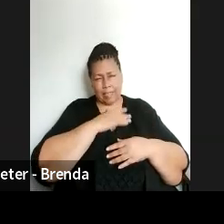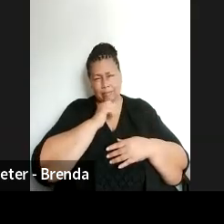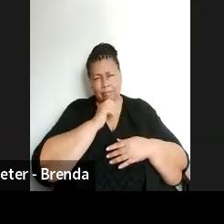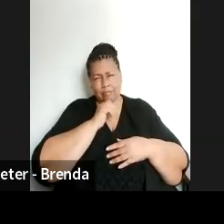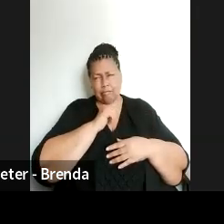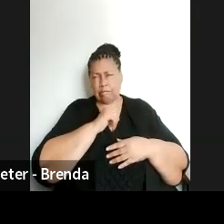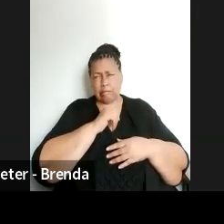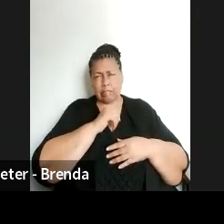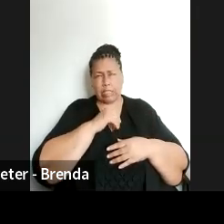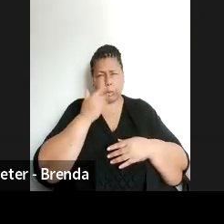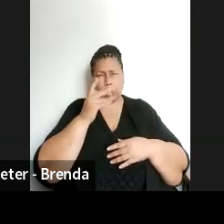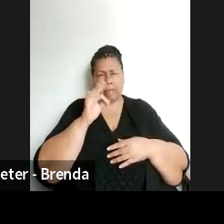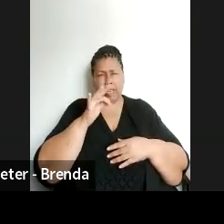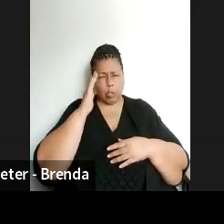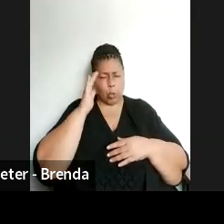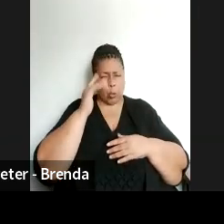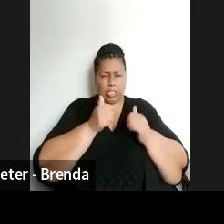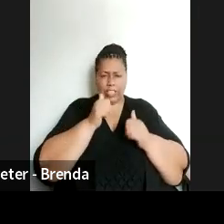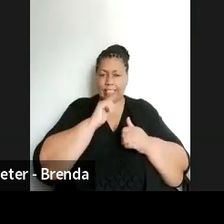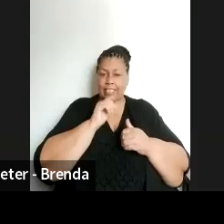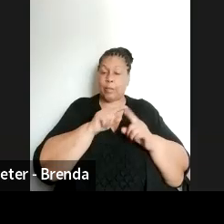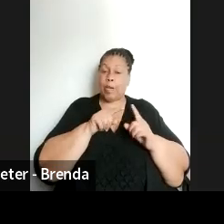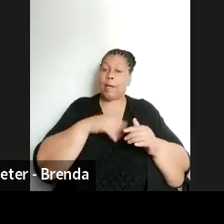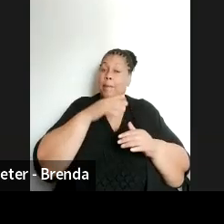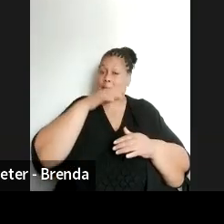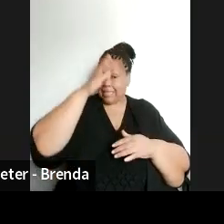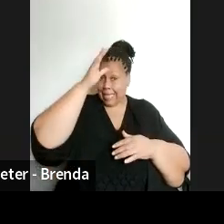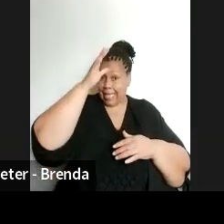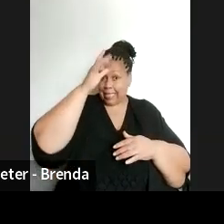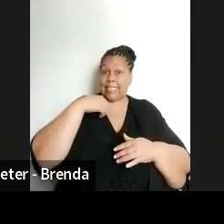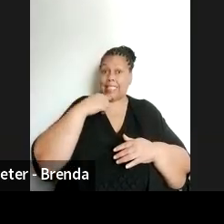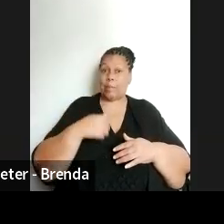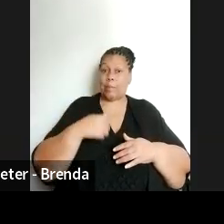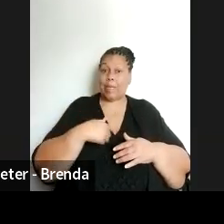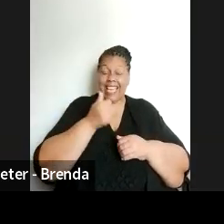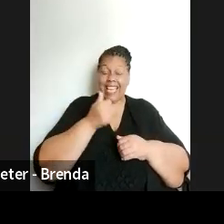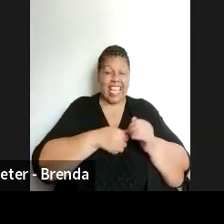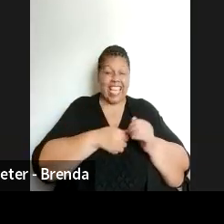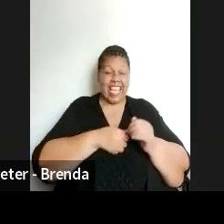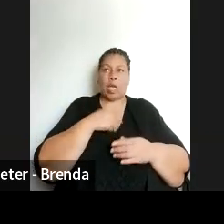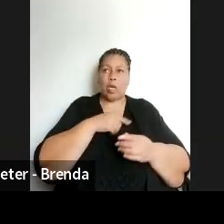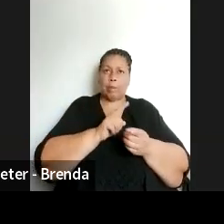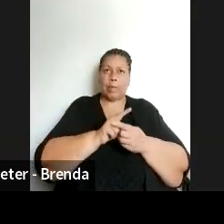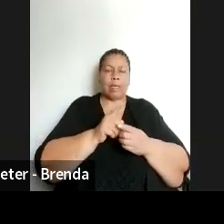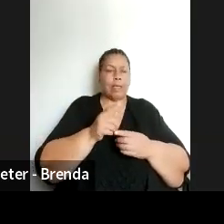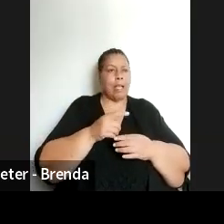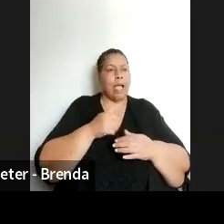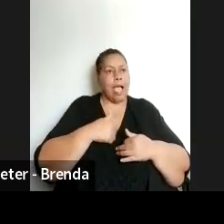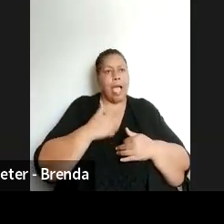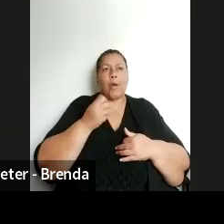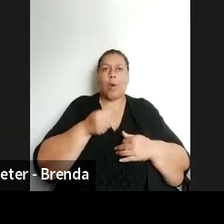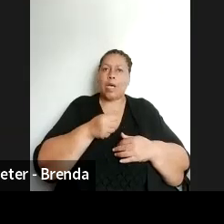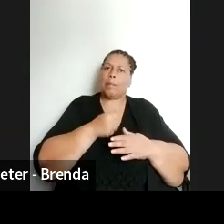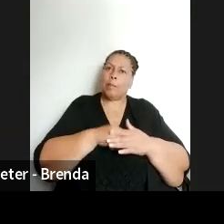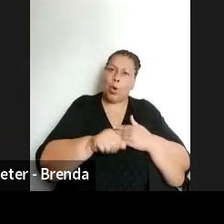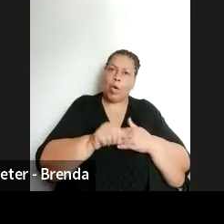dad, they still tell me, and everyone we meet, this story. I was born